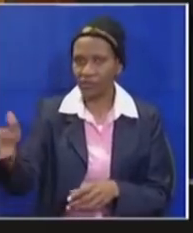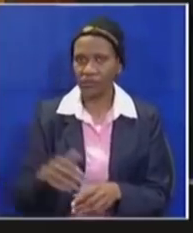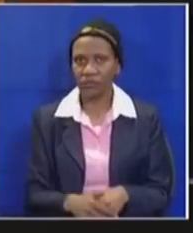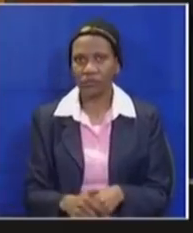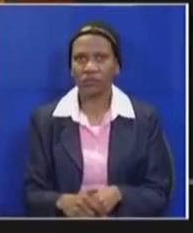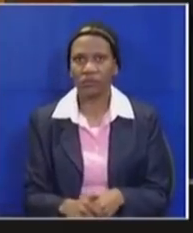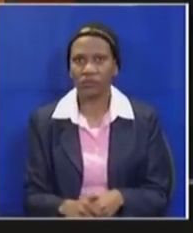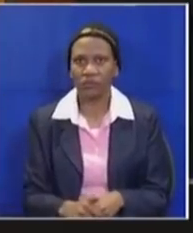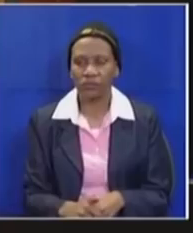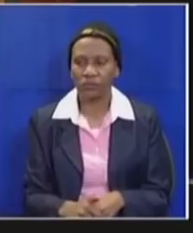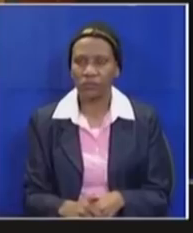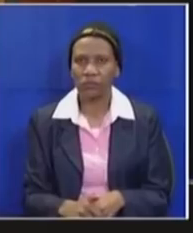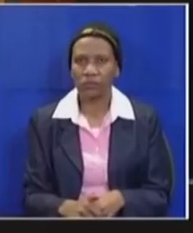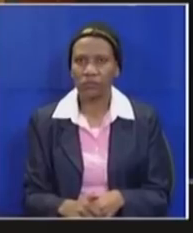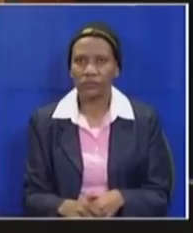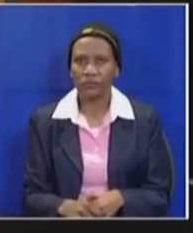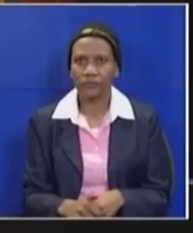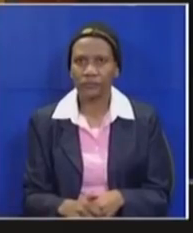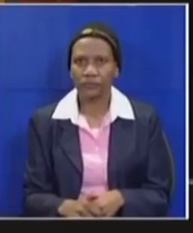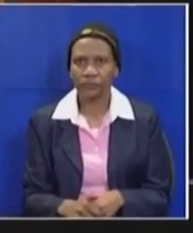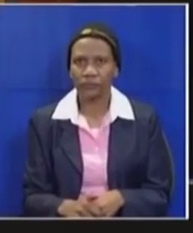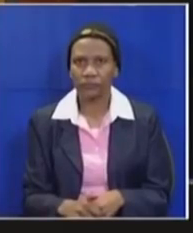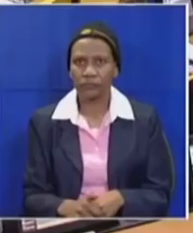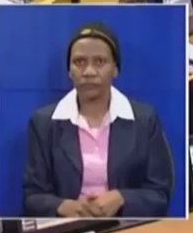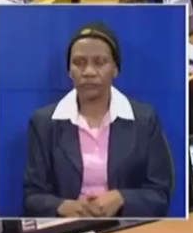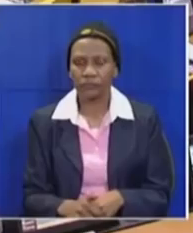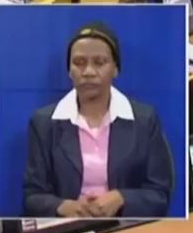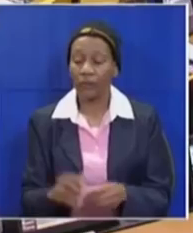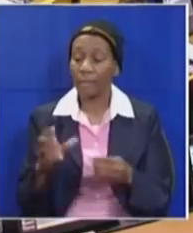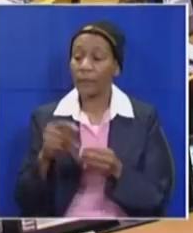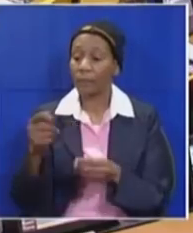ma. On a point of orders. Yes, honorable member.